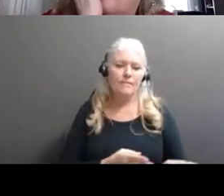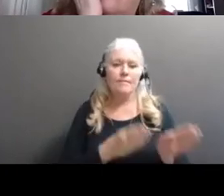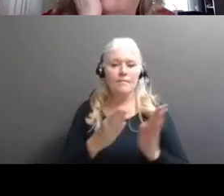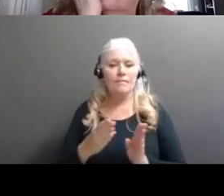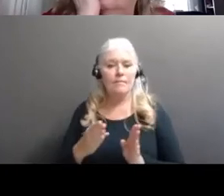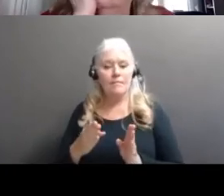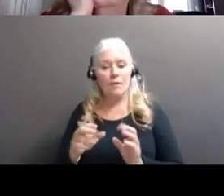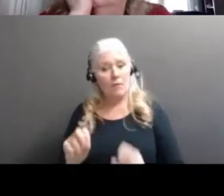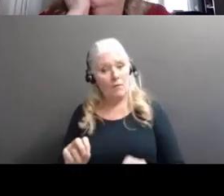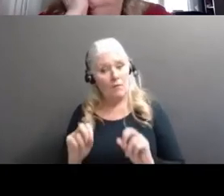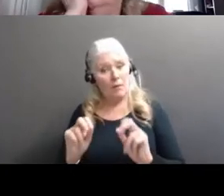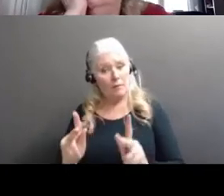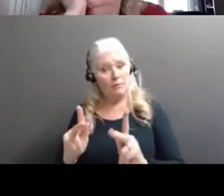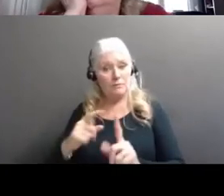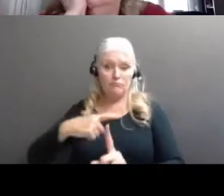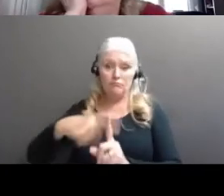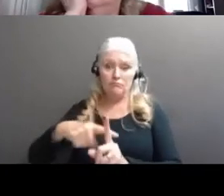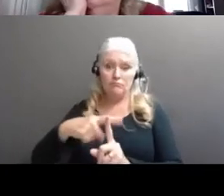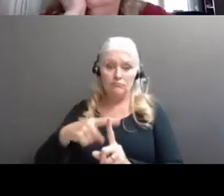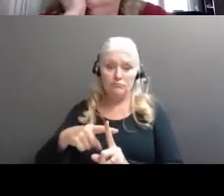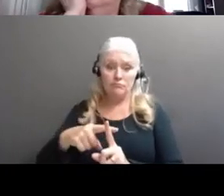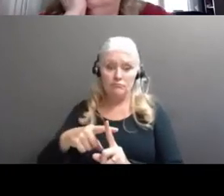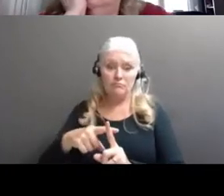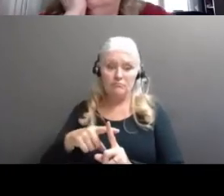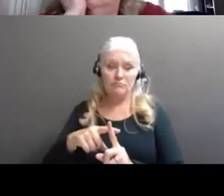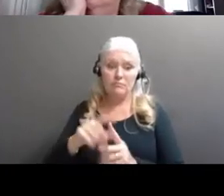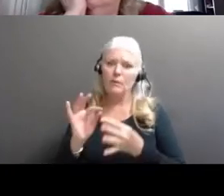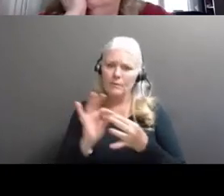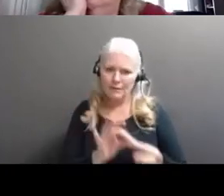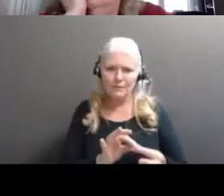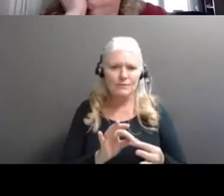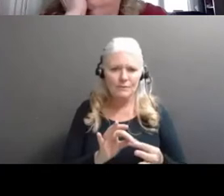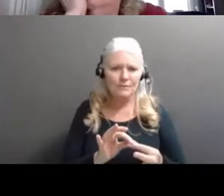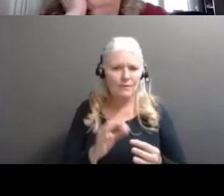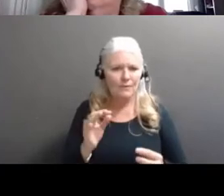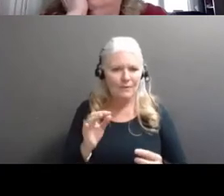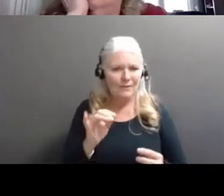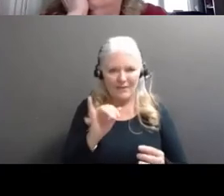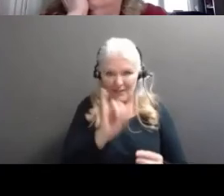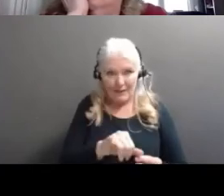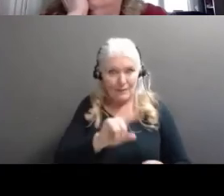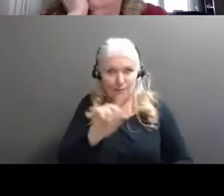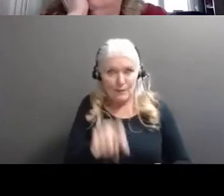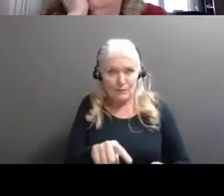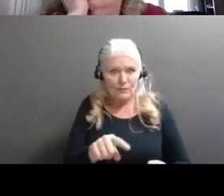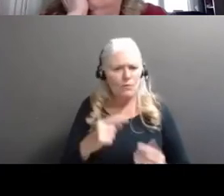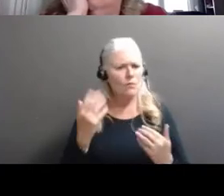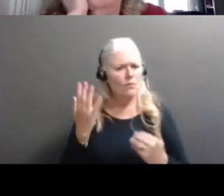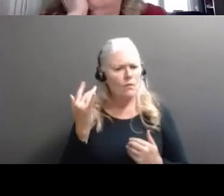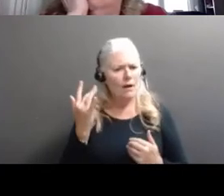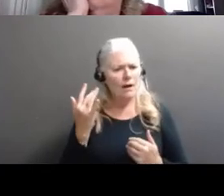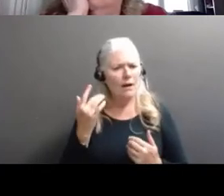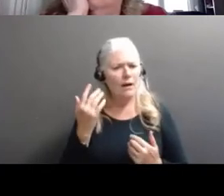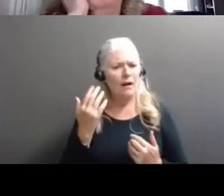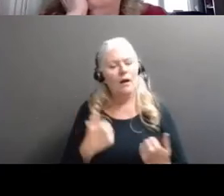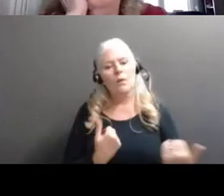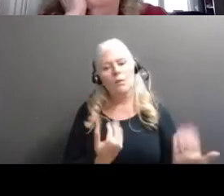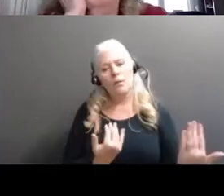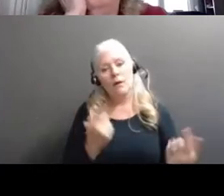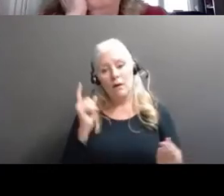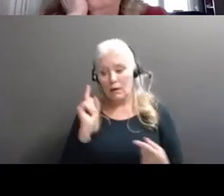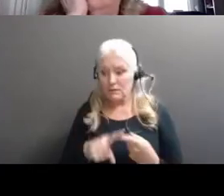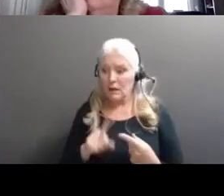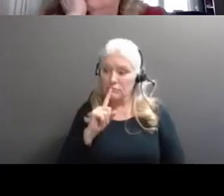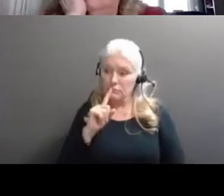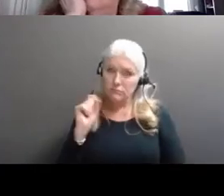to that, which is starting to really think about why we have to wait for harm to happen or why we can't focus on